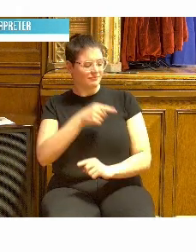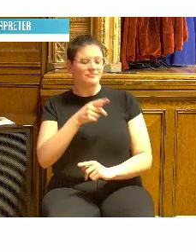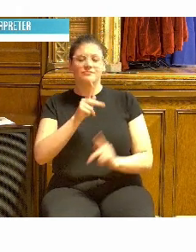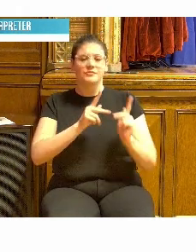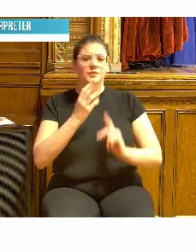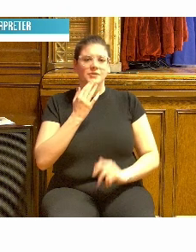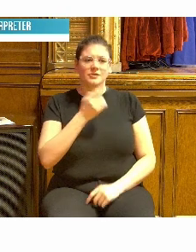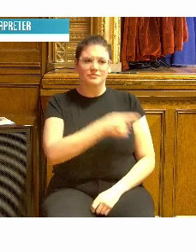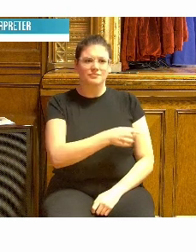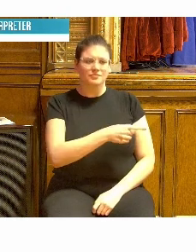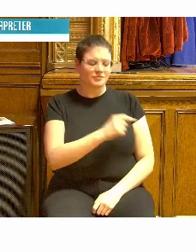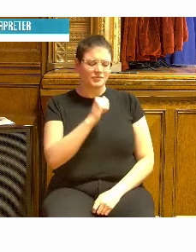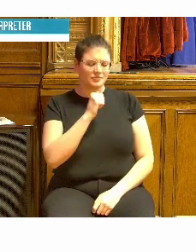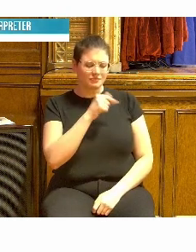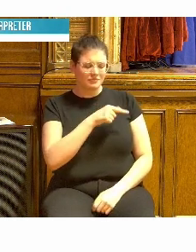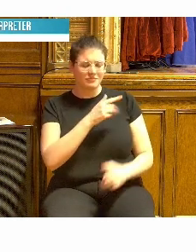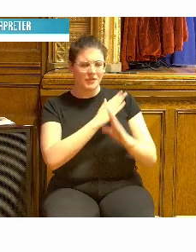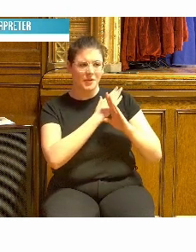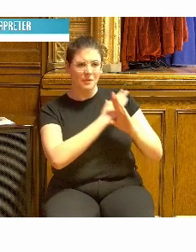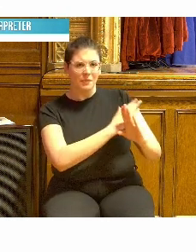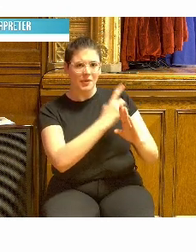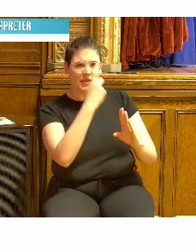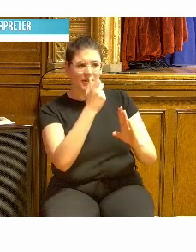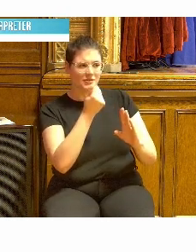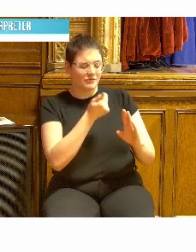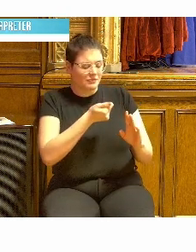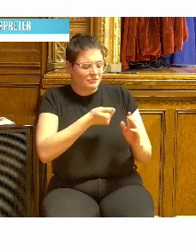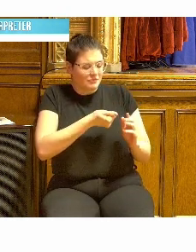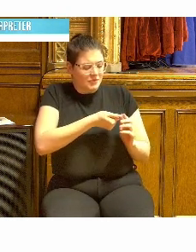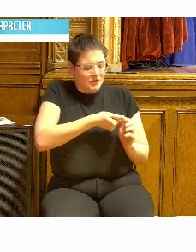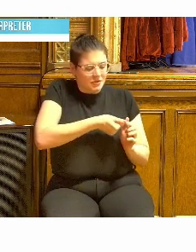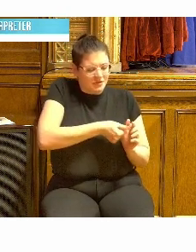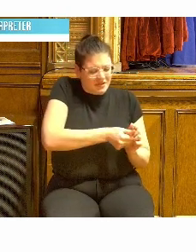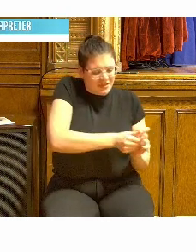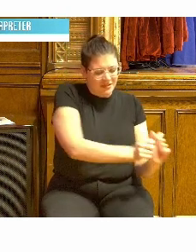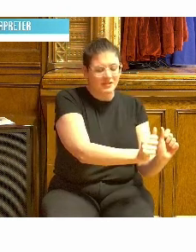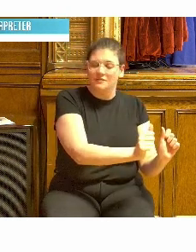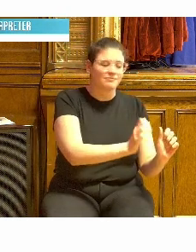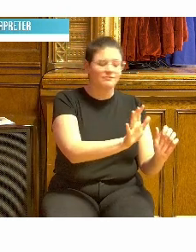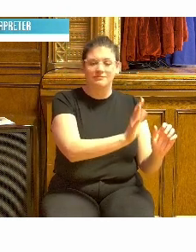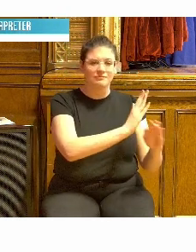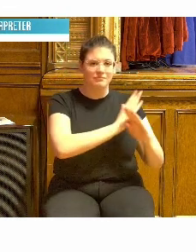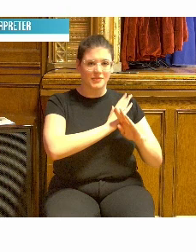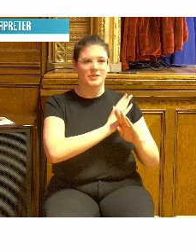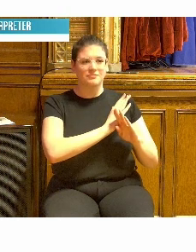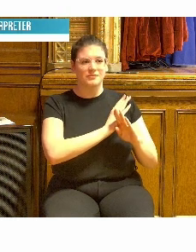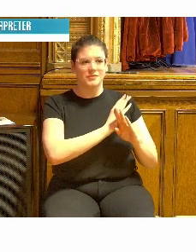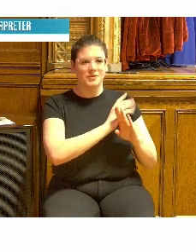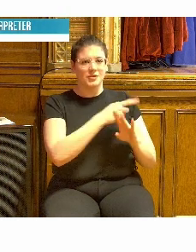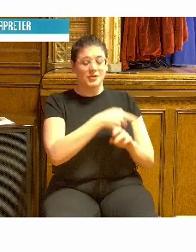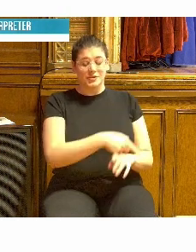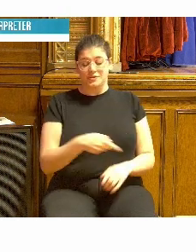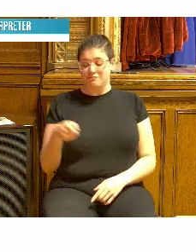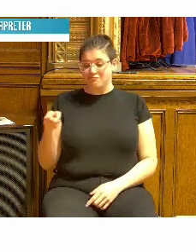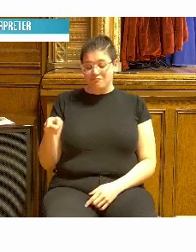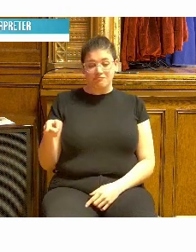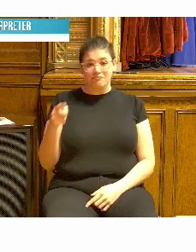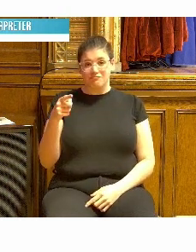the reason that the median household net worth for white New Yorkers is nearly 15 times more than for black New Yorkers,